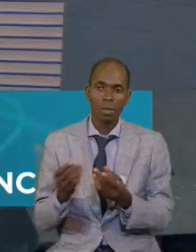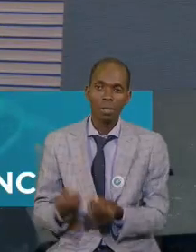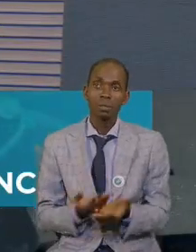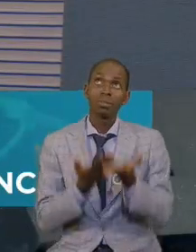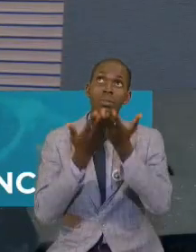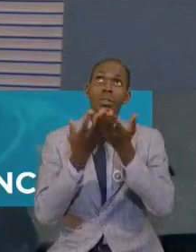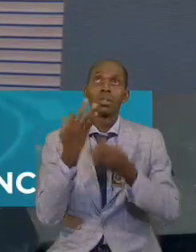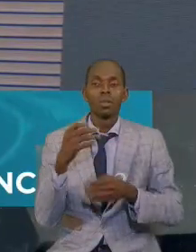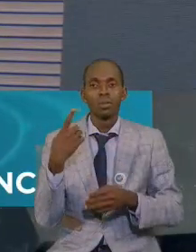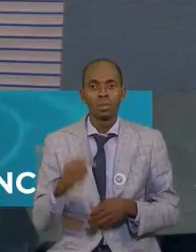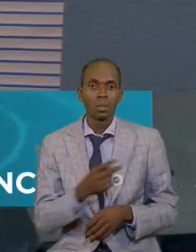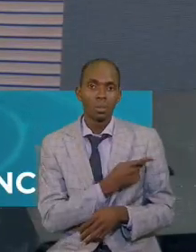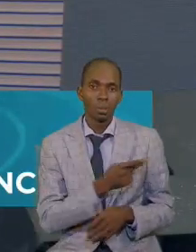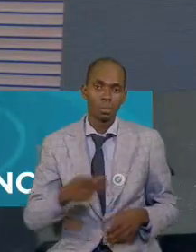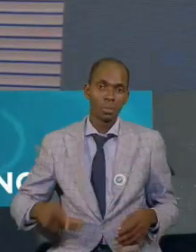Prince.